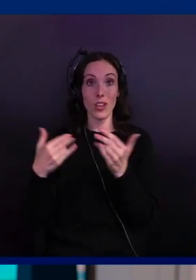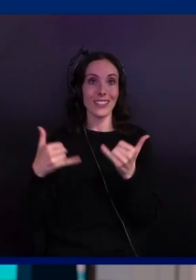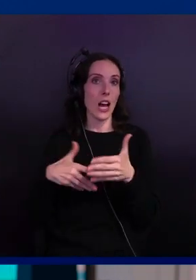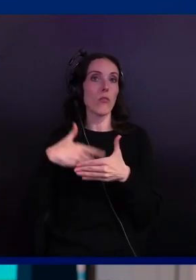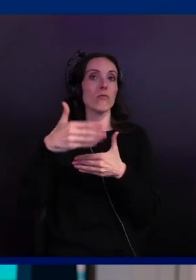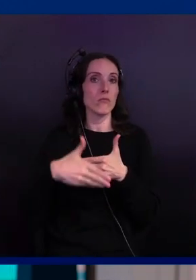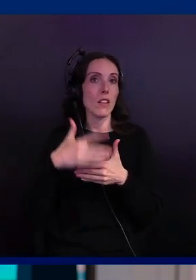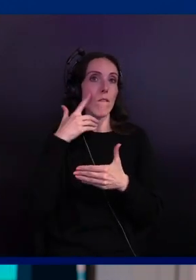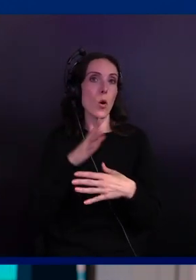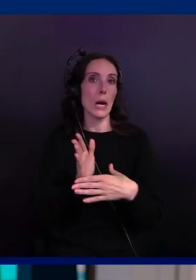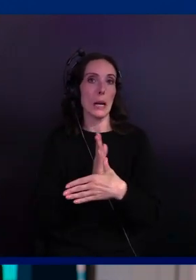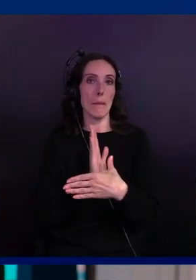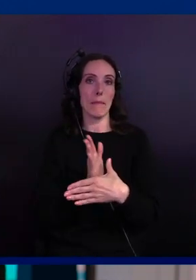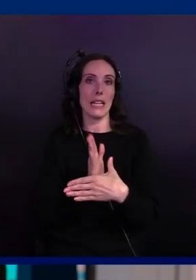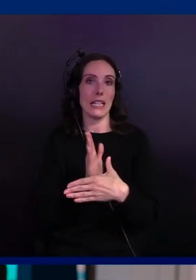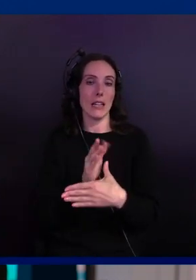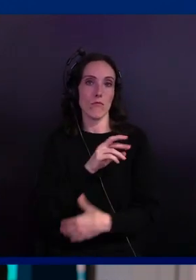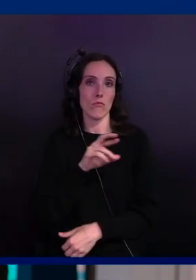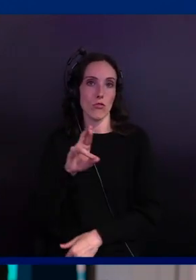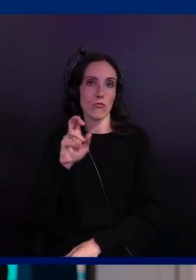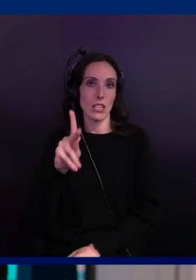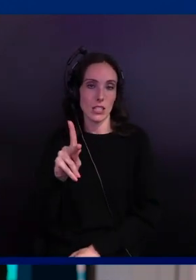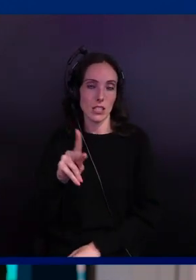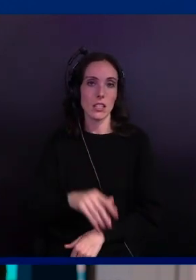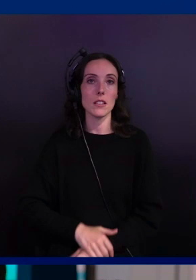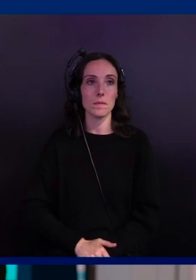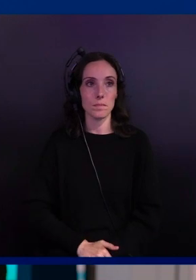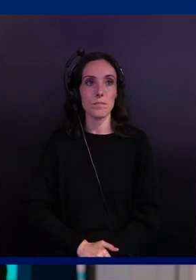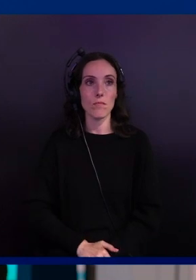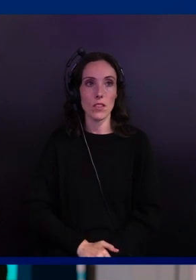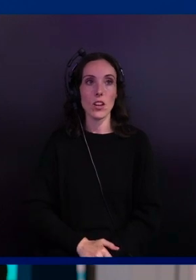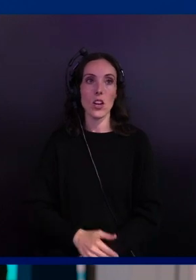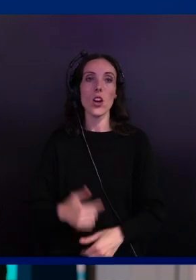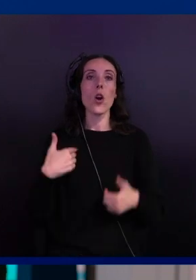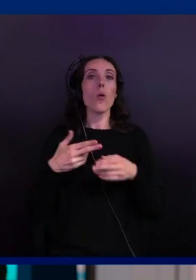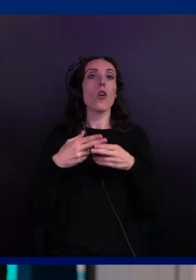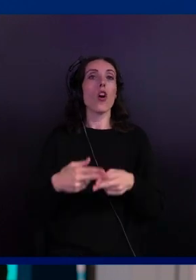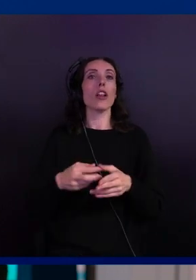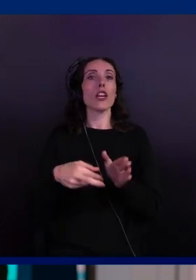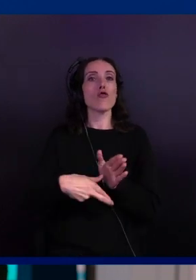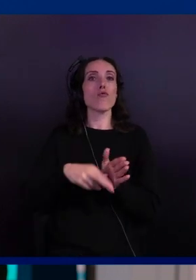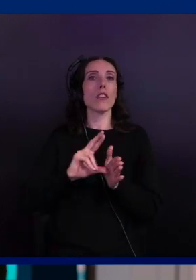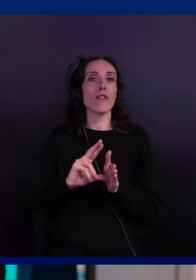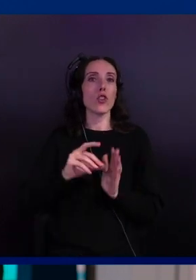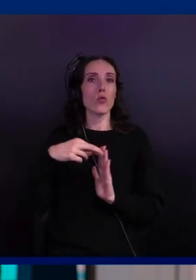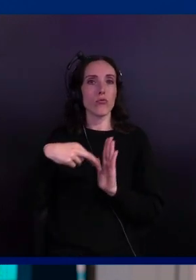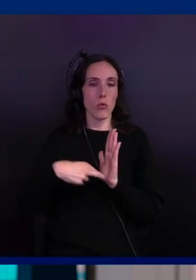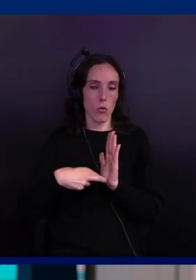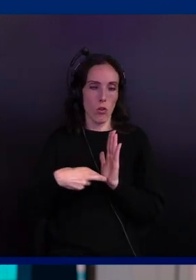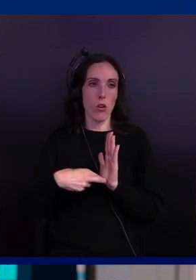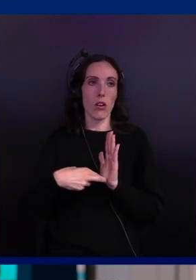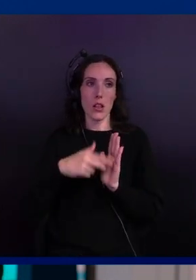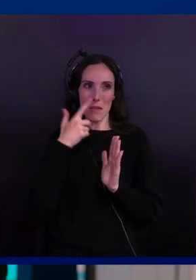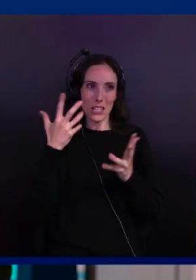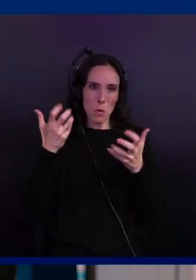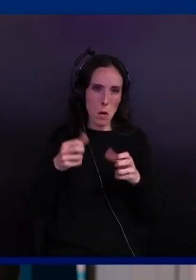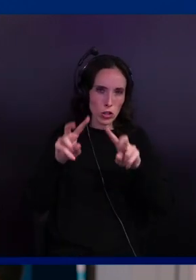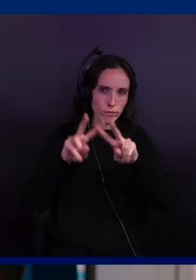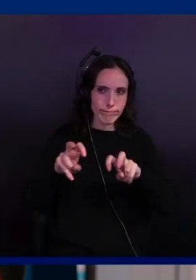for medium risk here. We call as a review rule, right? Because we wanted to review when score